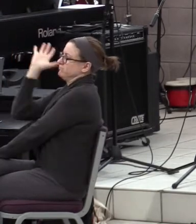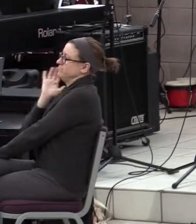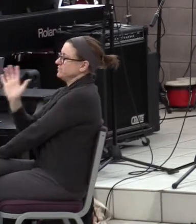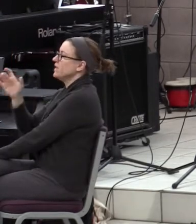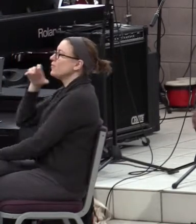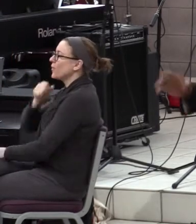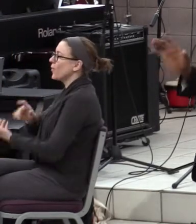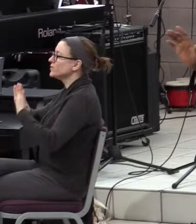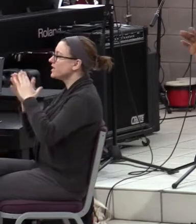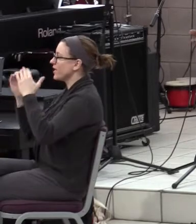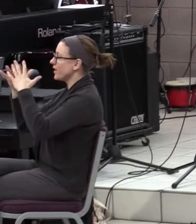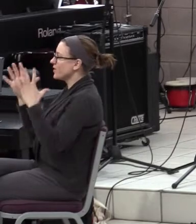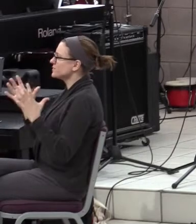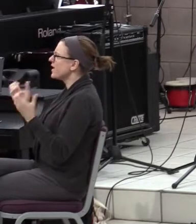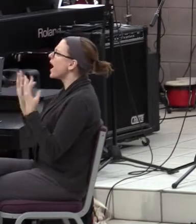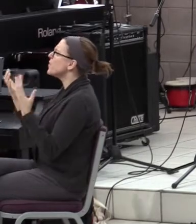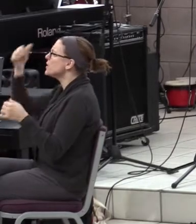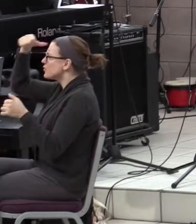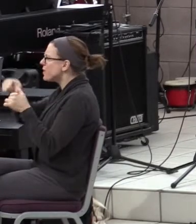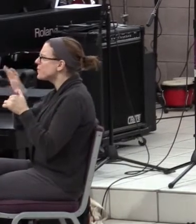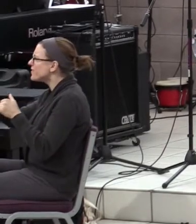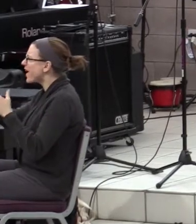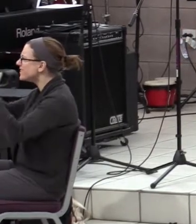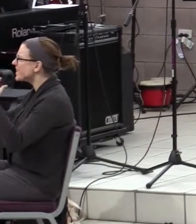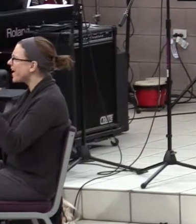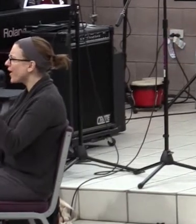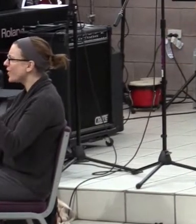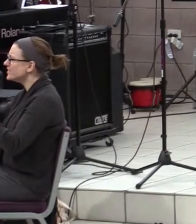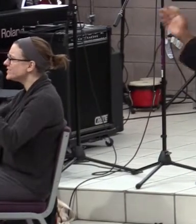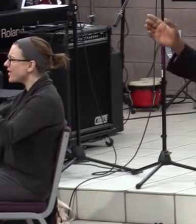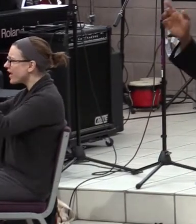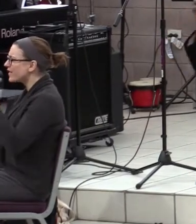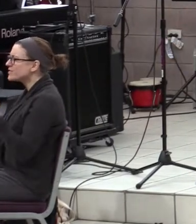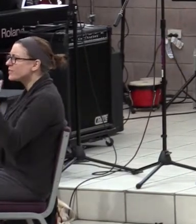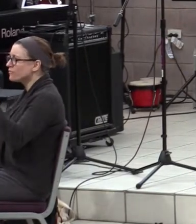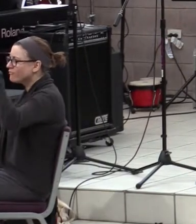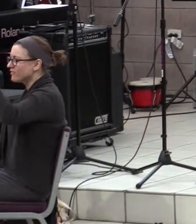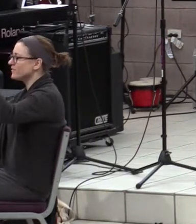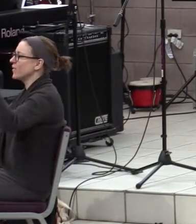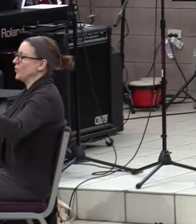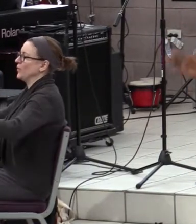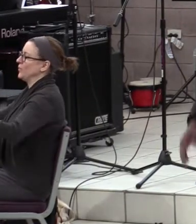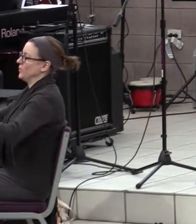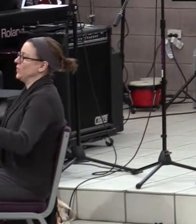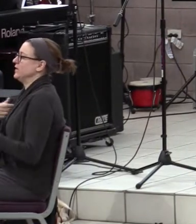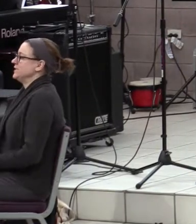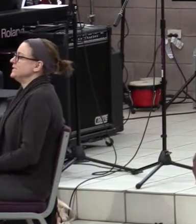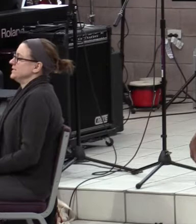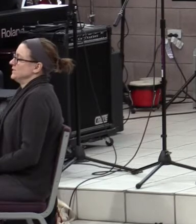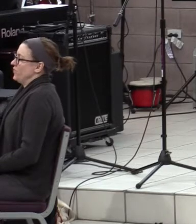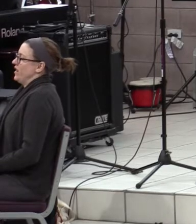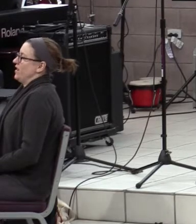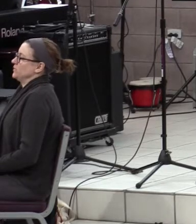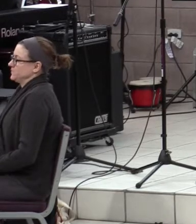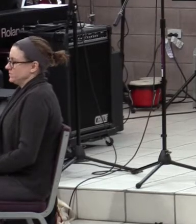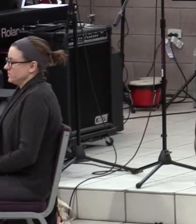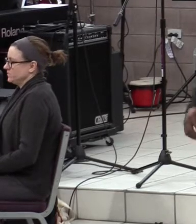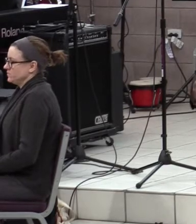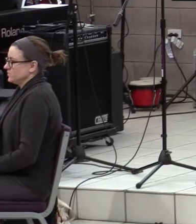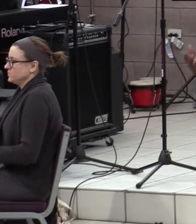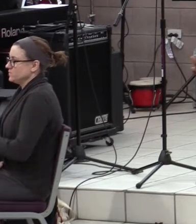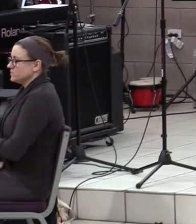old townhouse. How many remember the townhouse? Oh man, yeah, wow, a lot of.